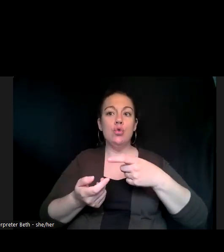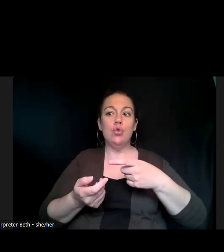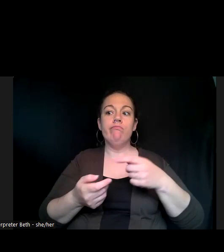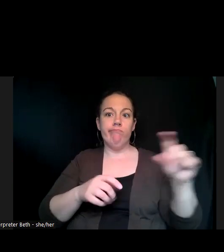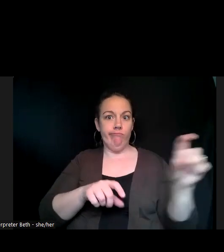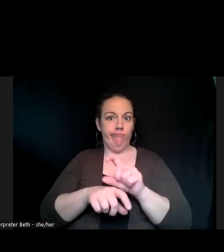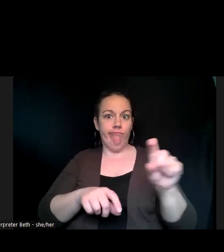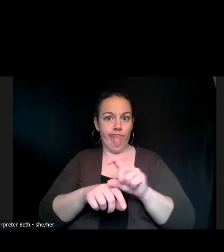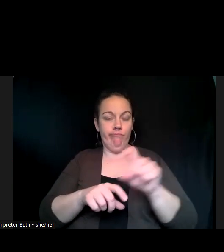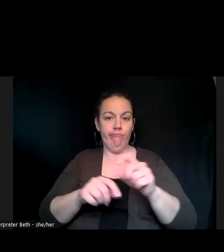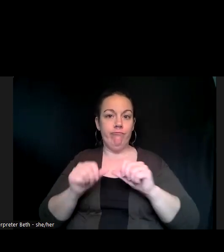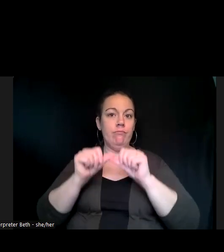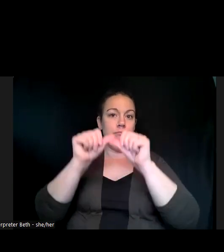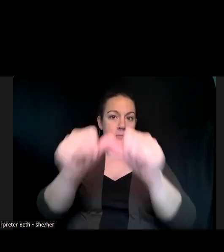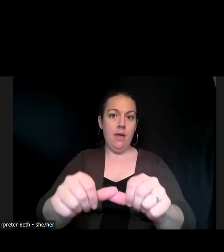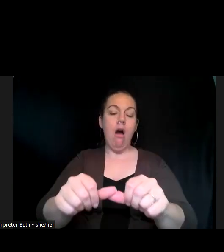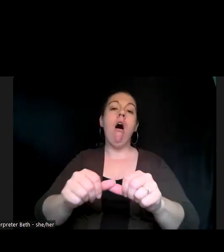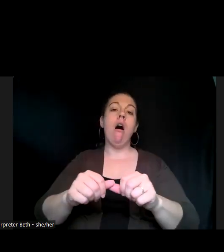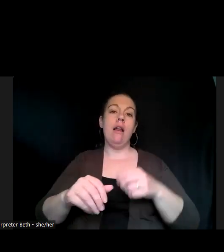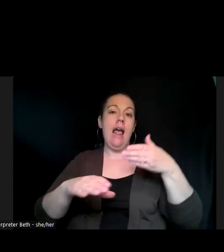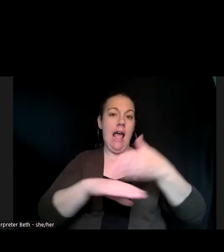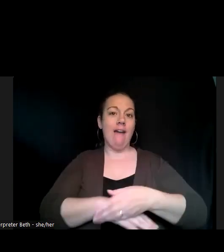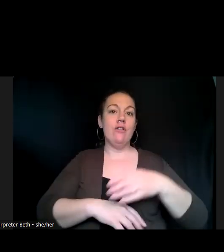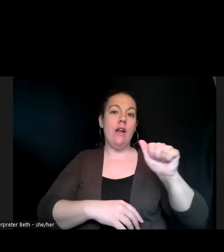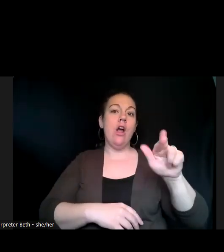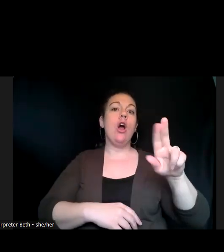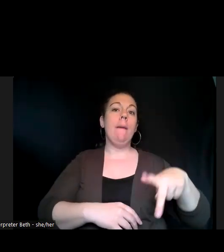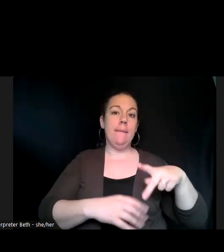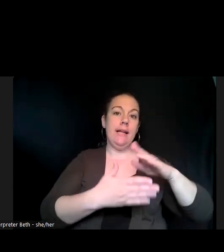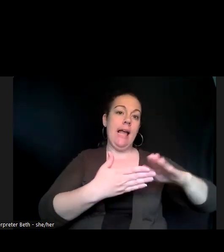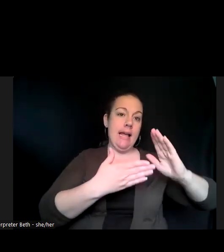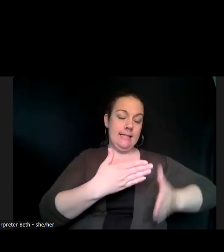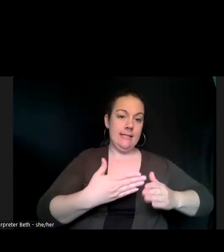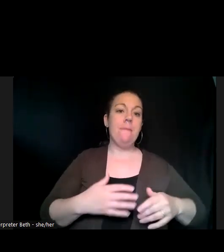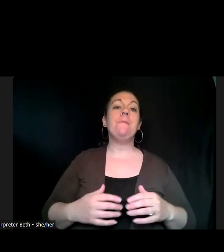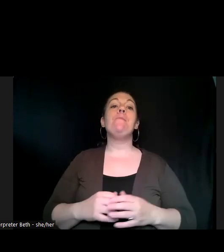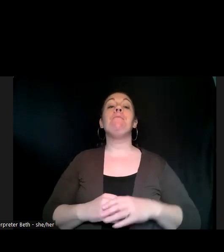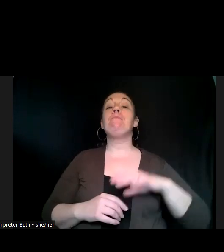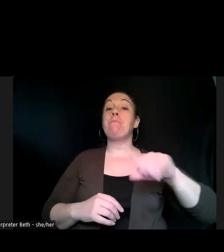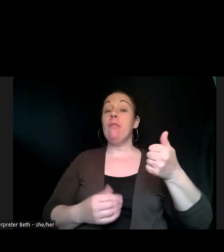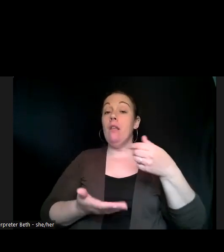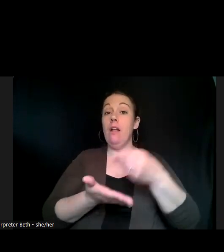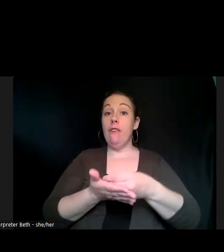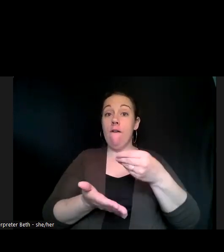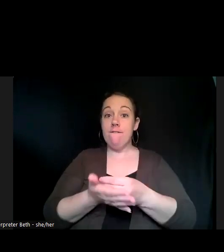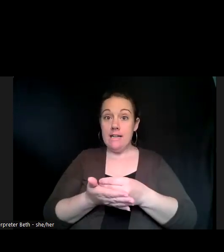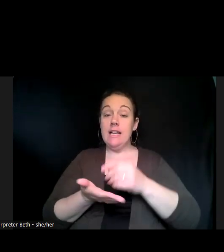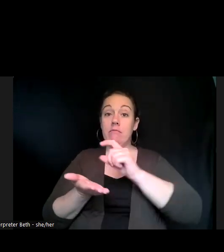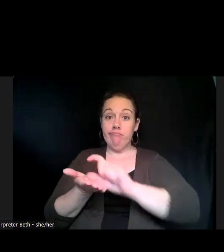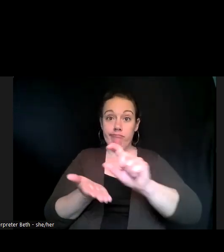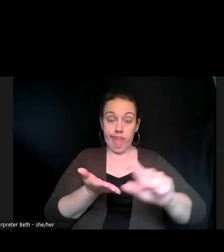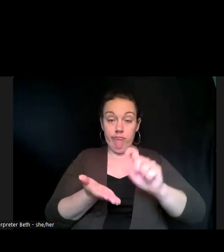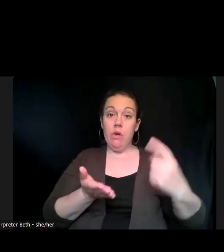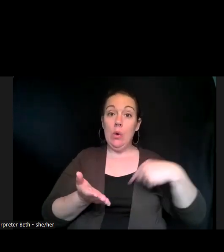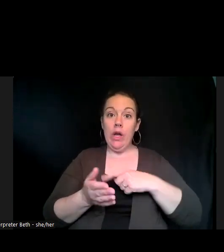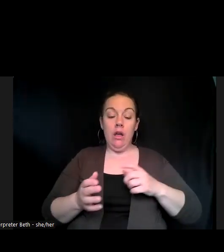Rescue Plan. The other thing that we're doing at the department to ensure sustainability of funding is we are being urgent